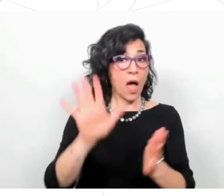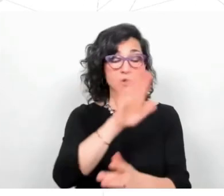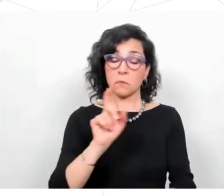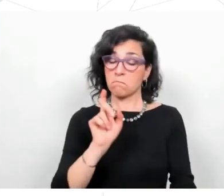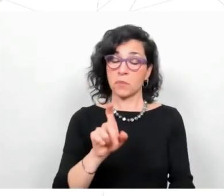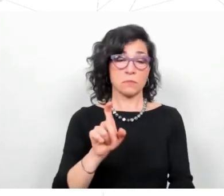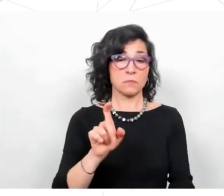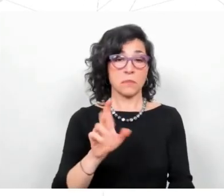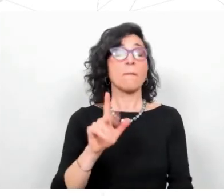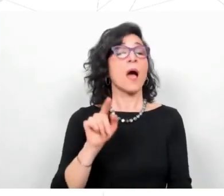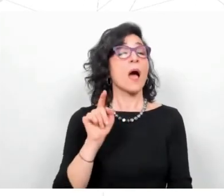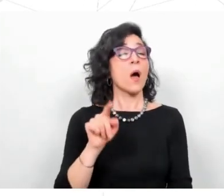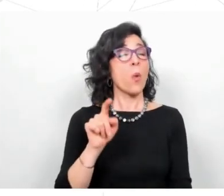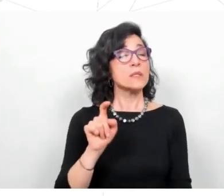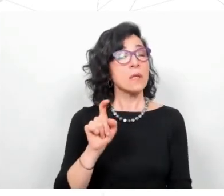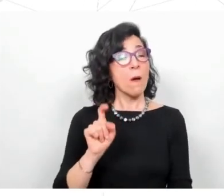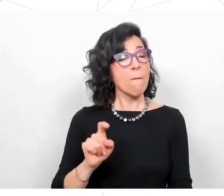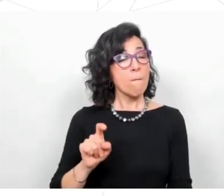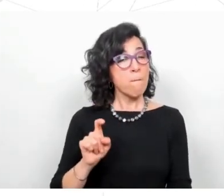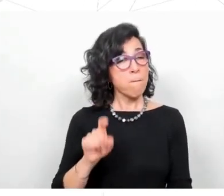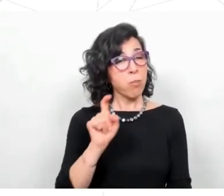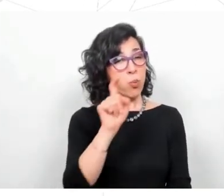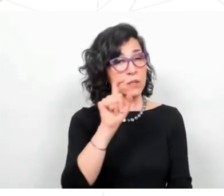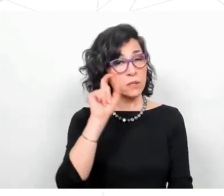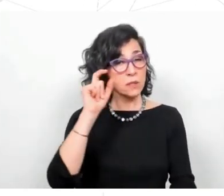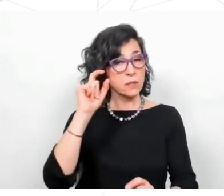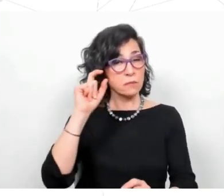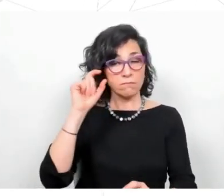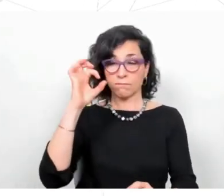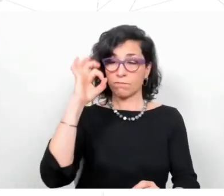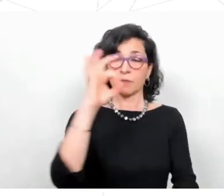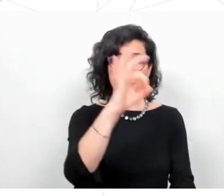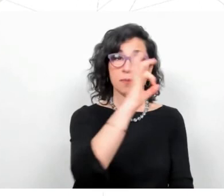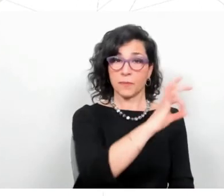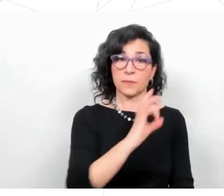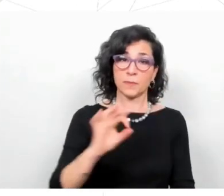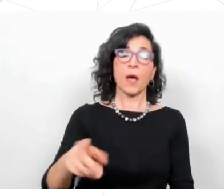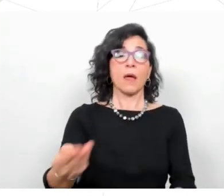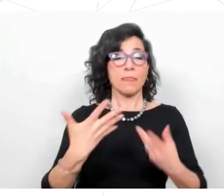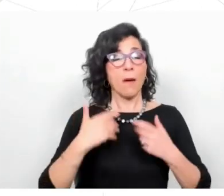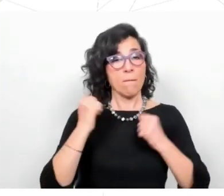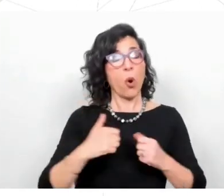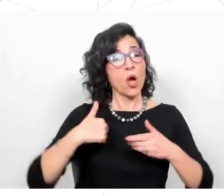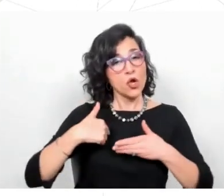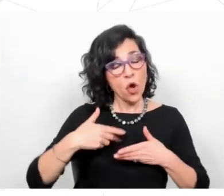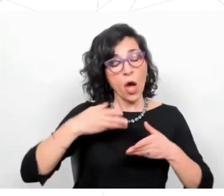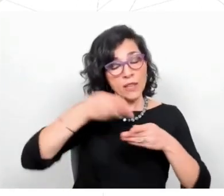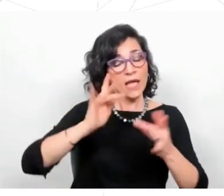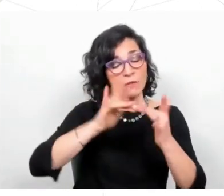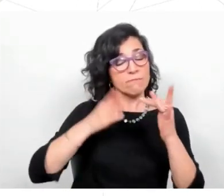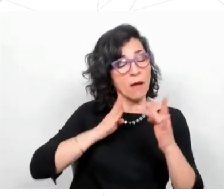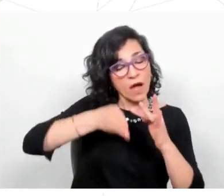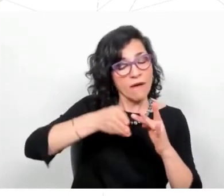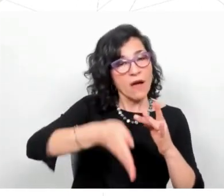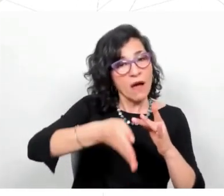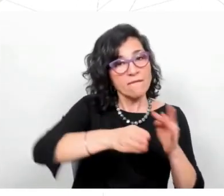looking up or down. So as we move down, oh, there's a new tracker, the Toby Eye Tracker 5. Let's say I want to learn more about